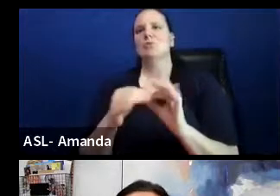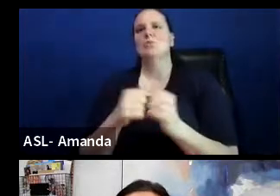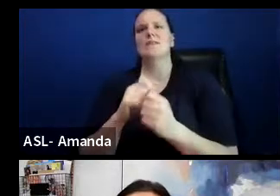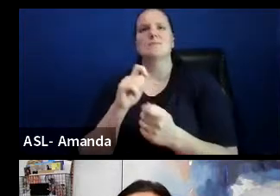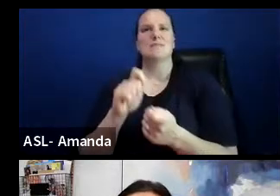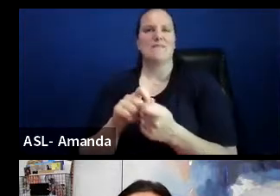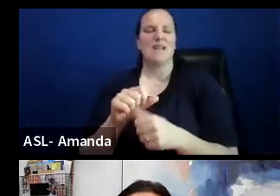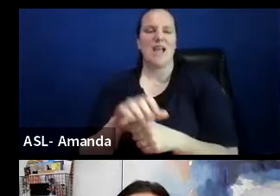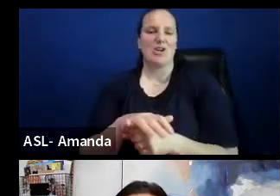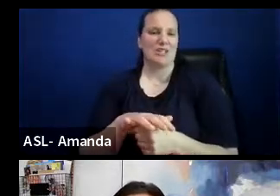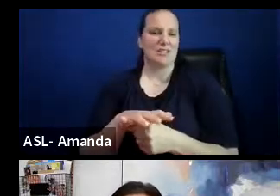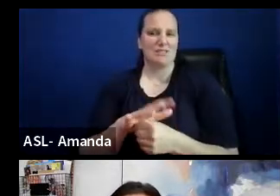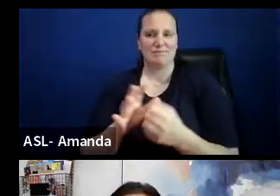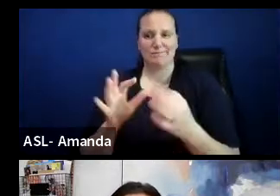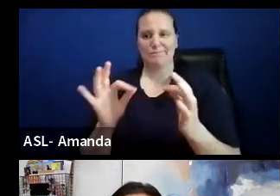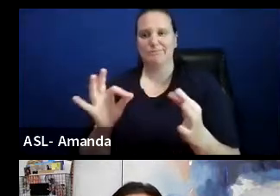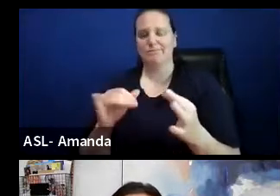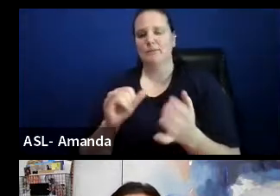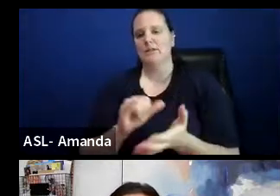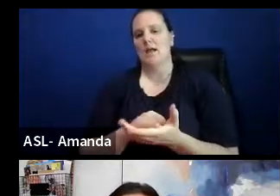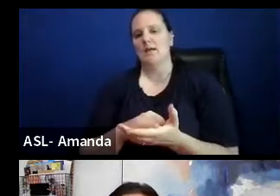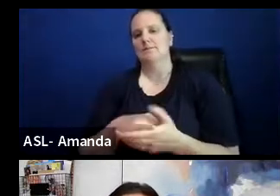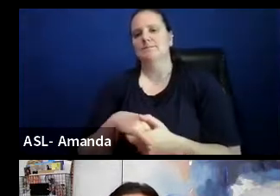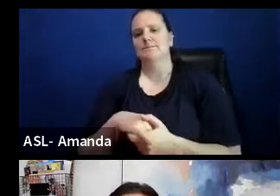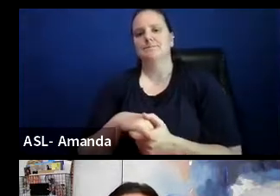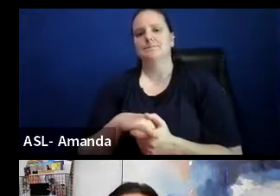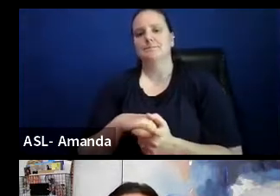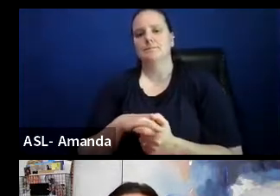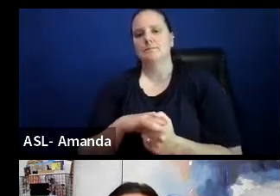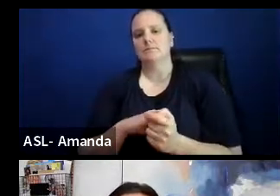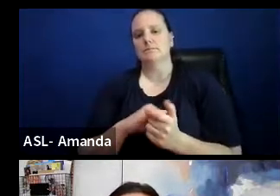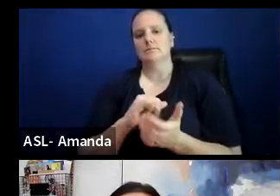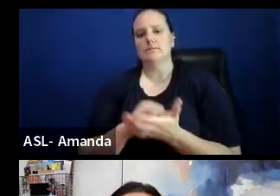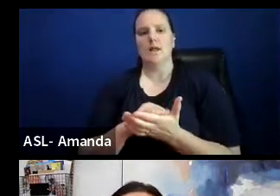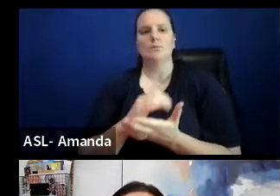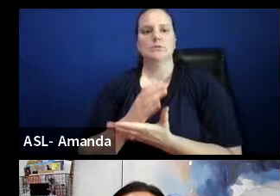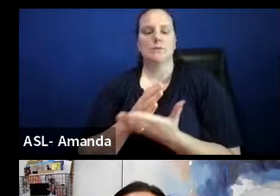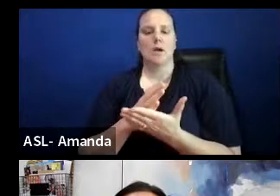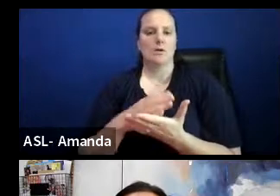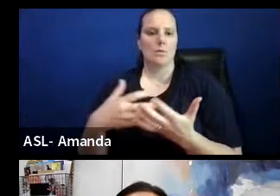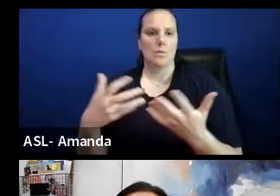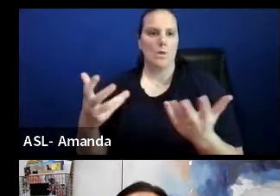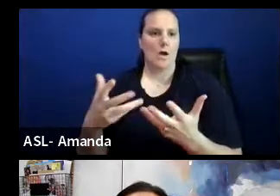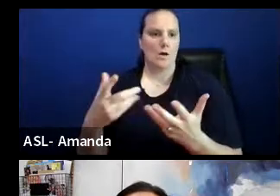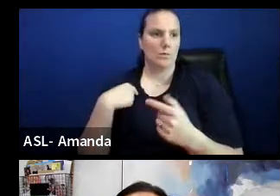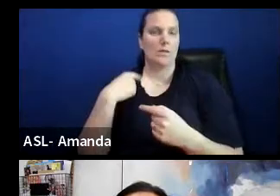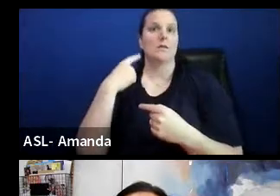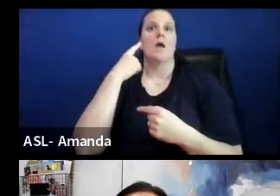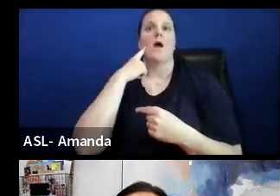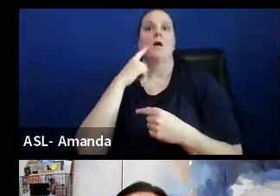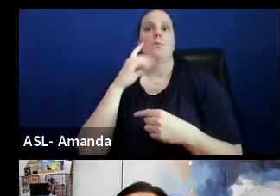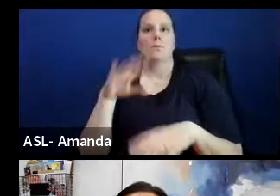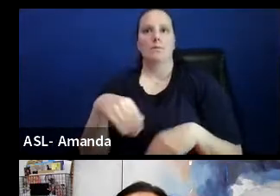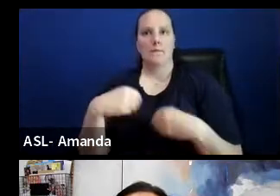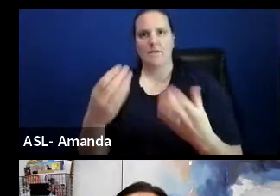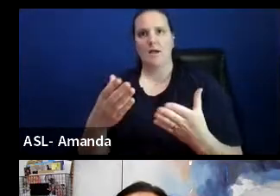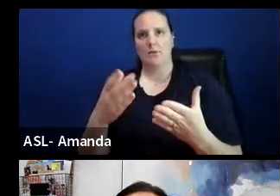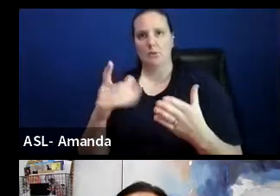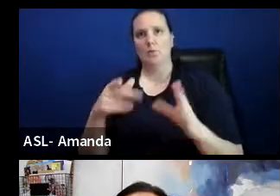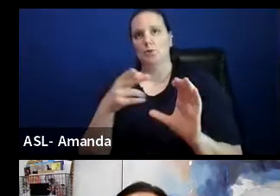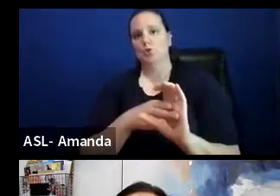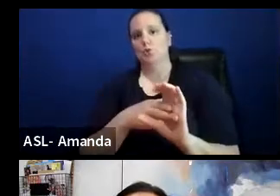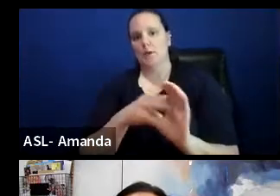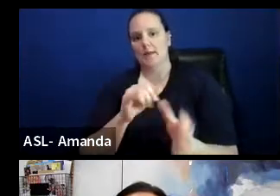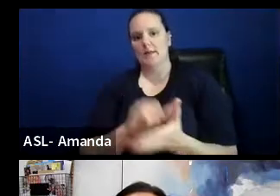So I think that was part of what we thought we were providing when we joined.